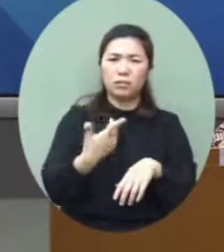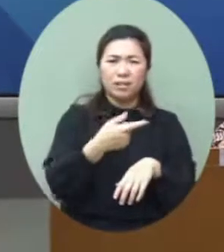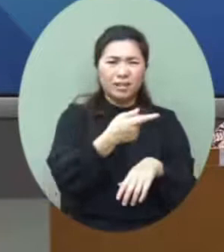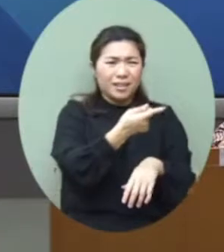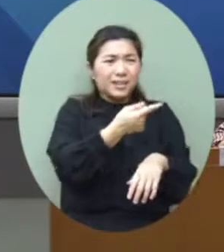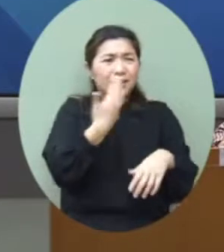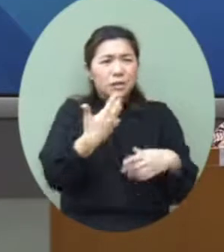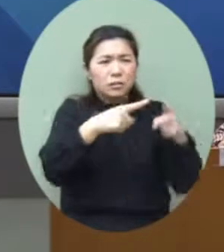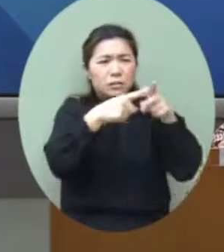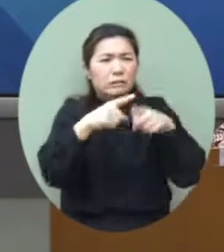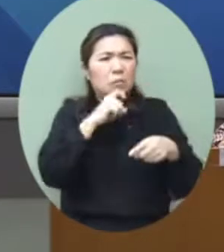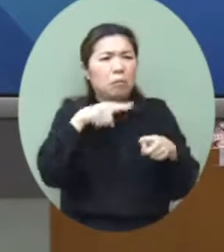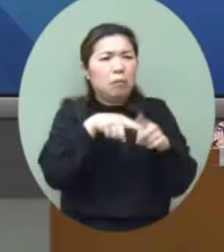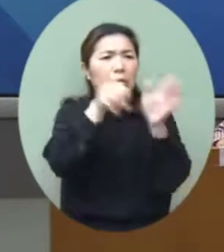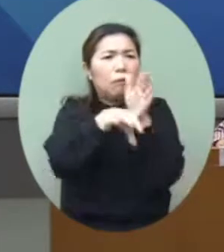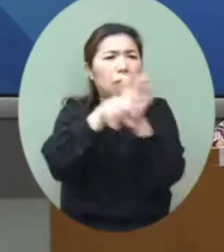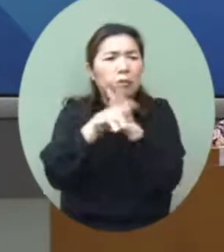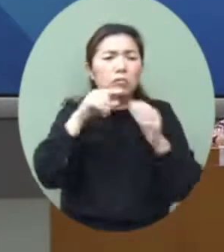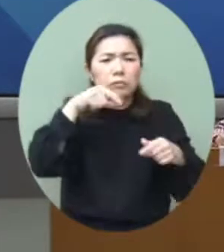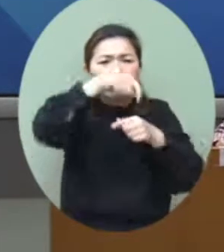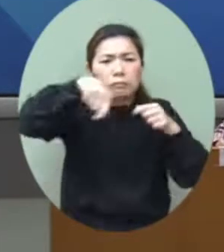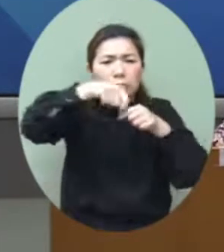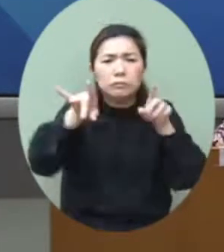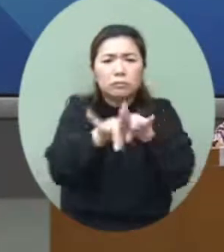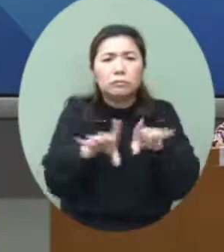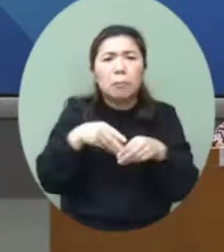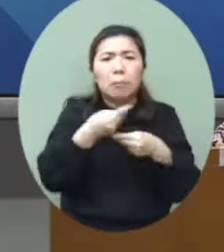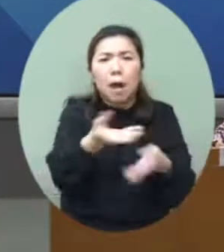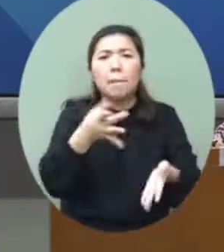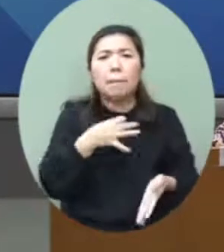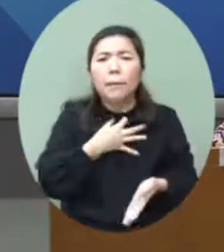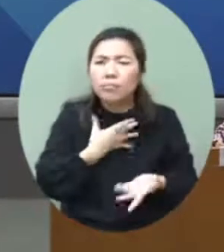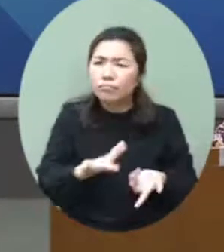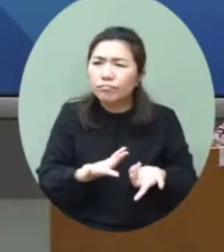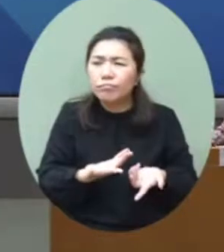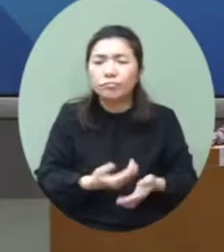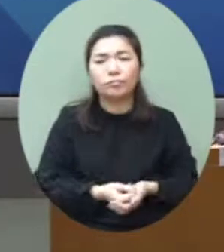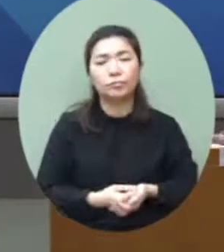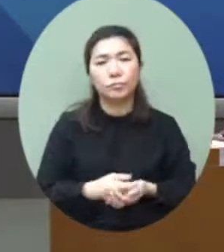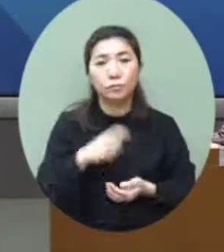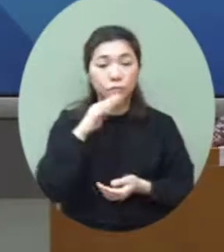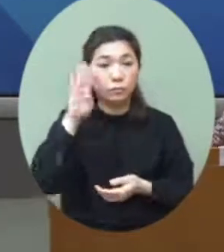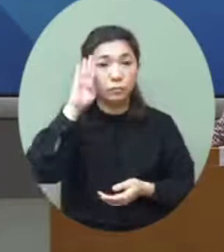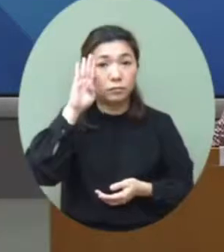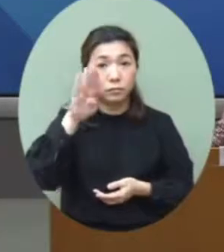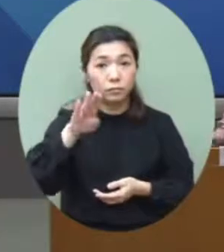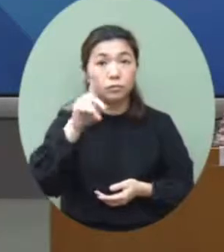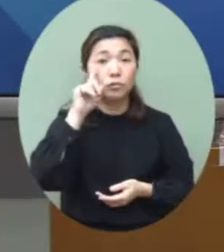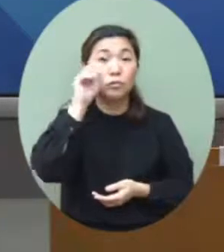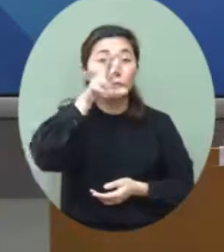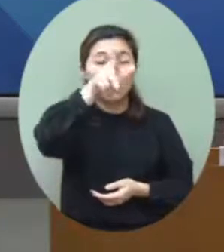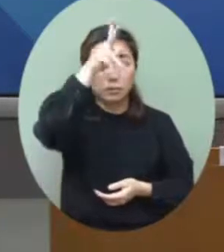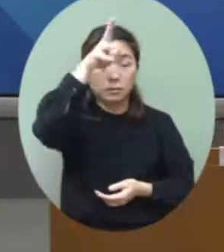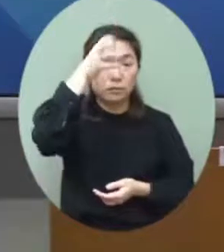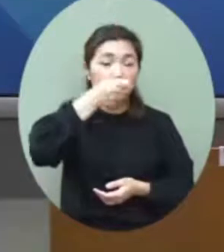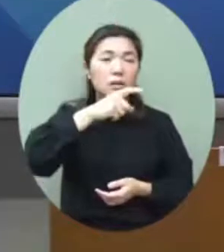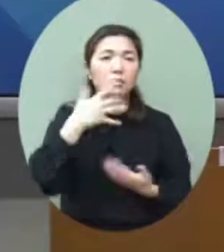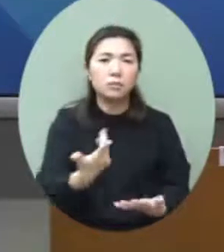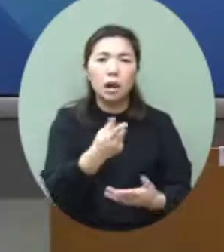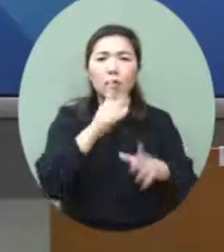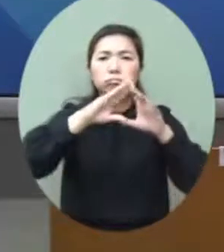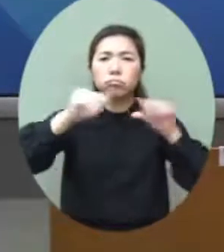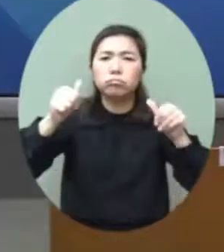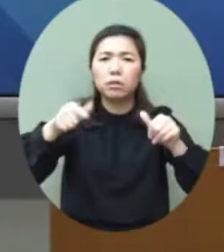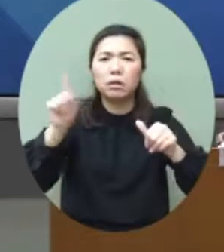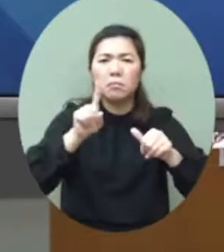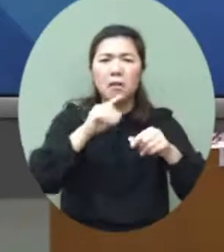Kong, but many people are yet to secure sufficient medical supplies and support. Chief Executive, how